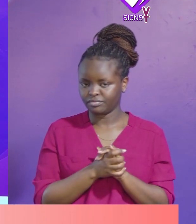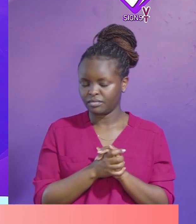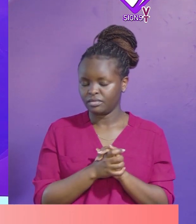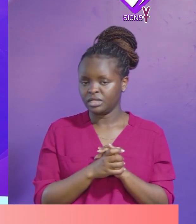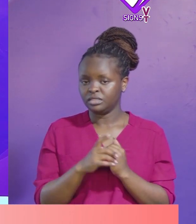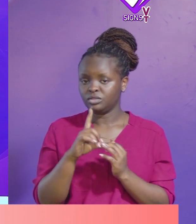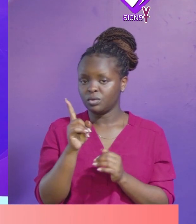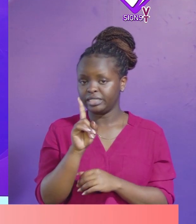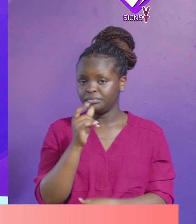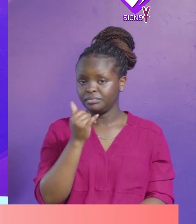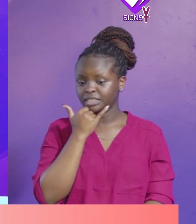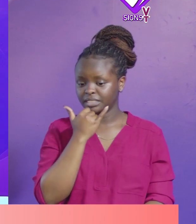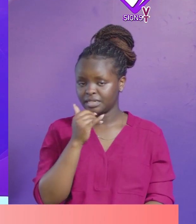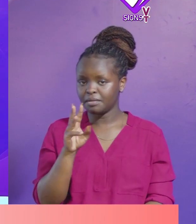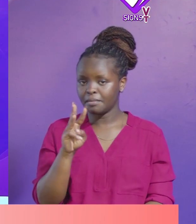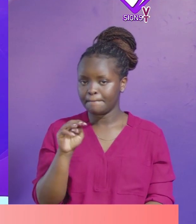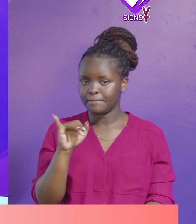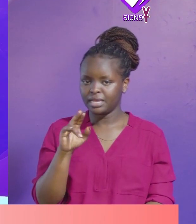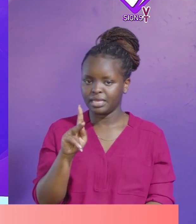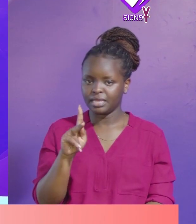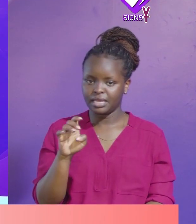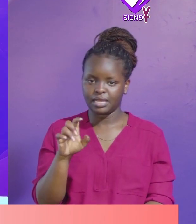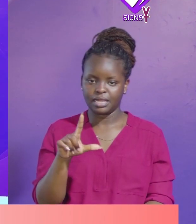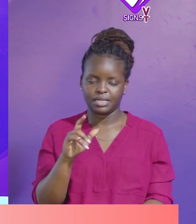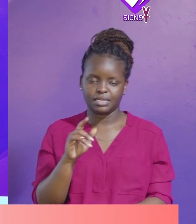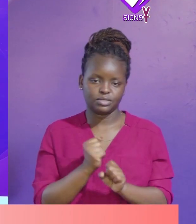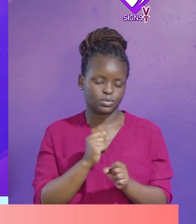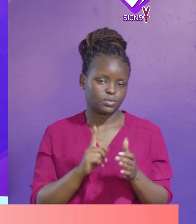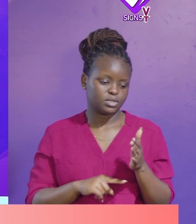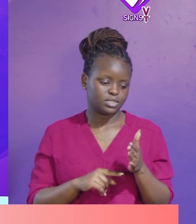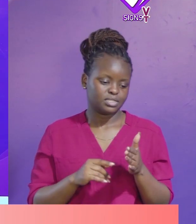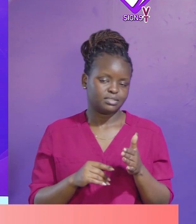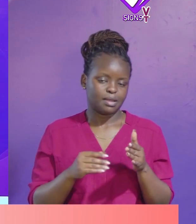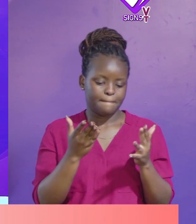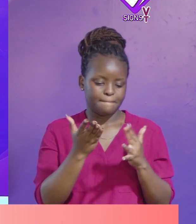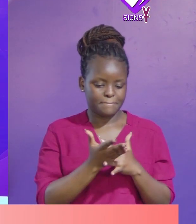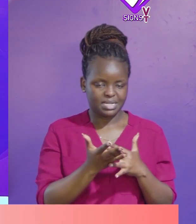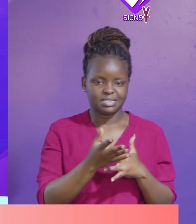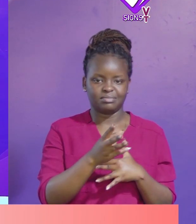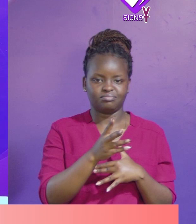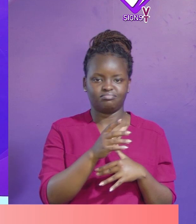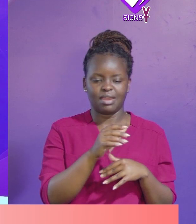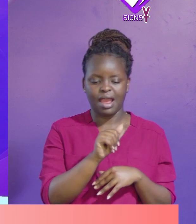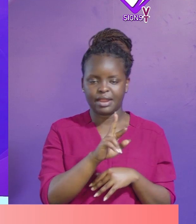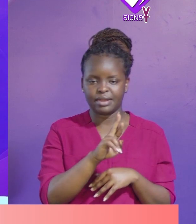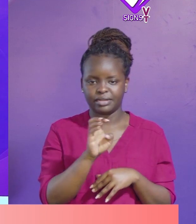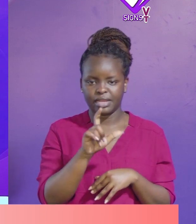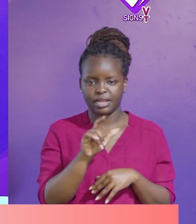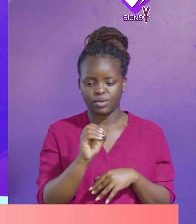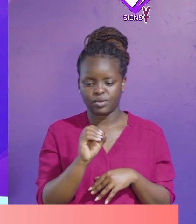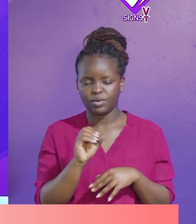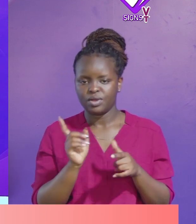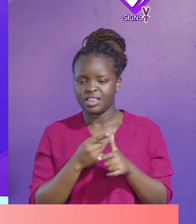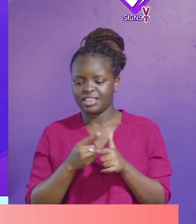the mistakes I think Mikel Arteta did is to start Mikel Merino in the midfield, and he left out